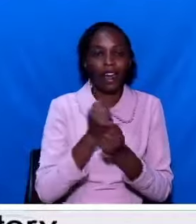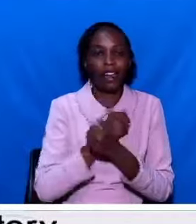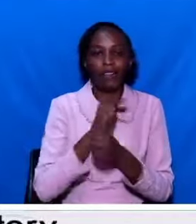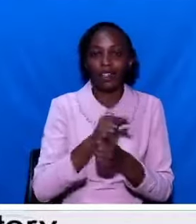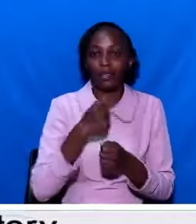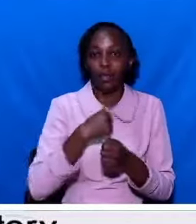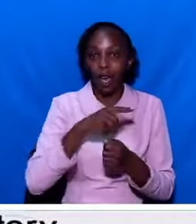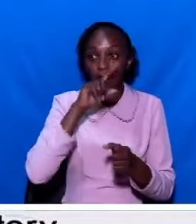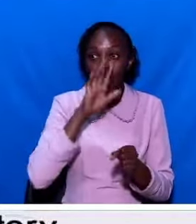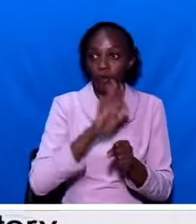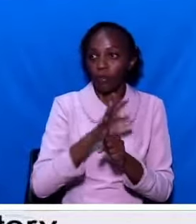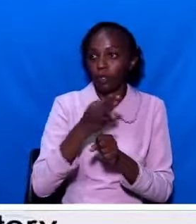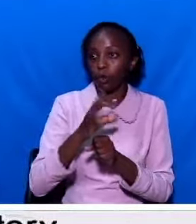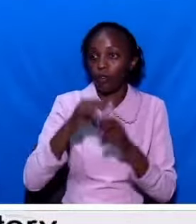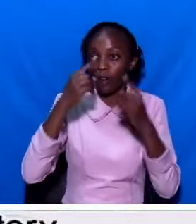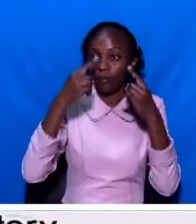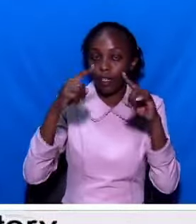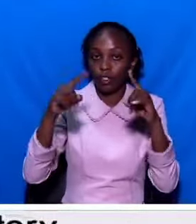assurance of victory.